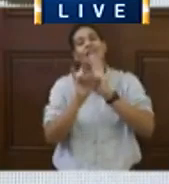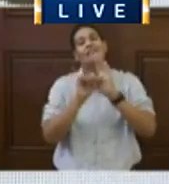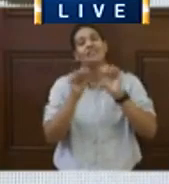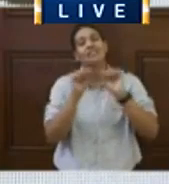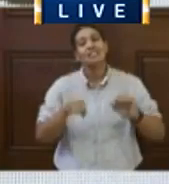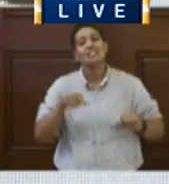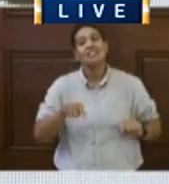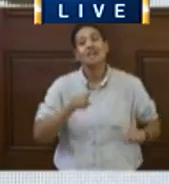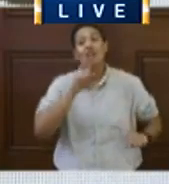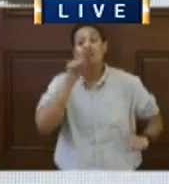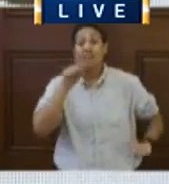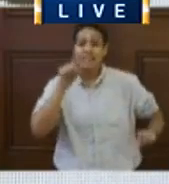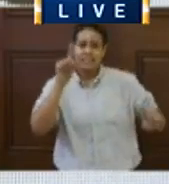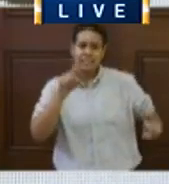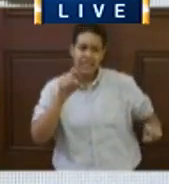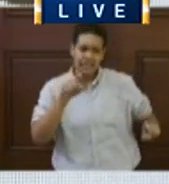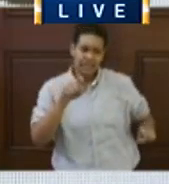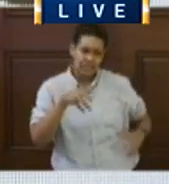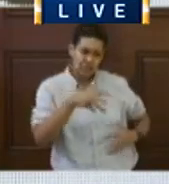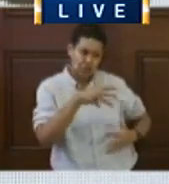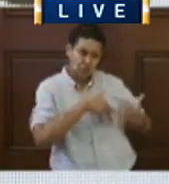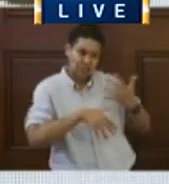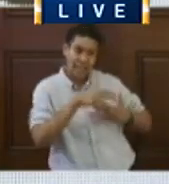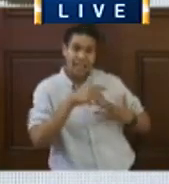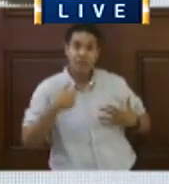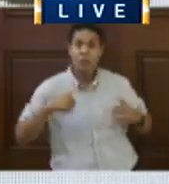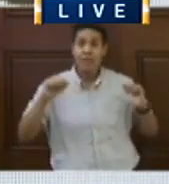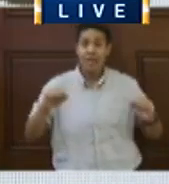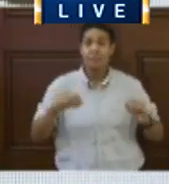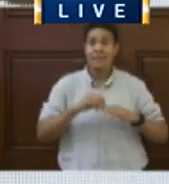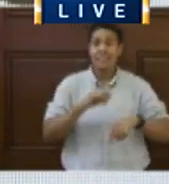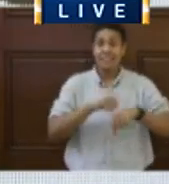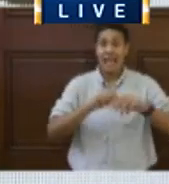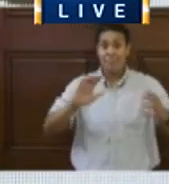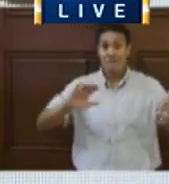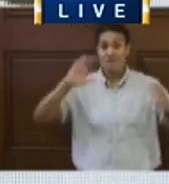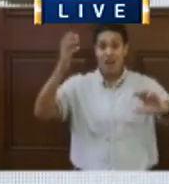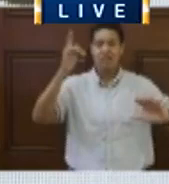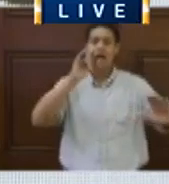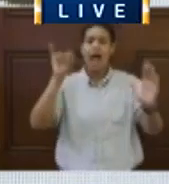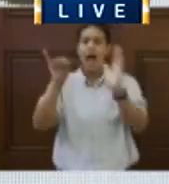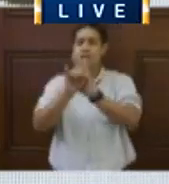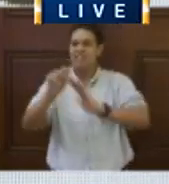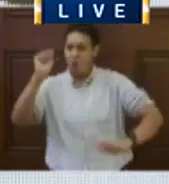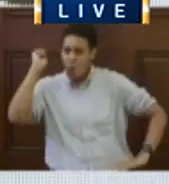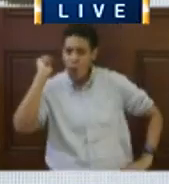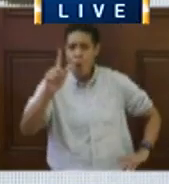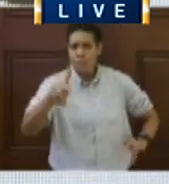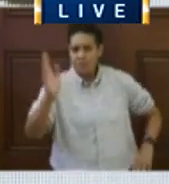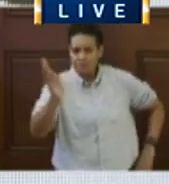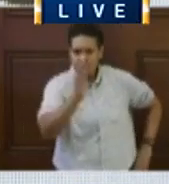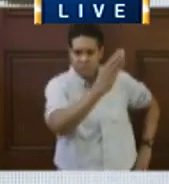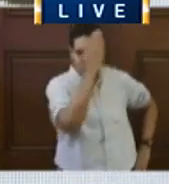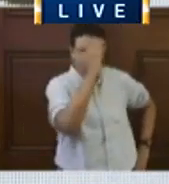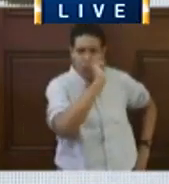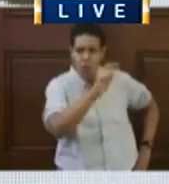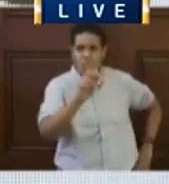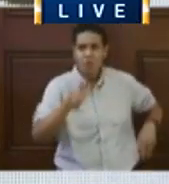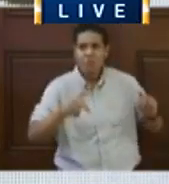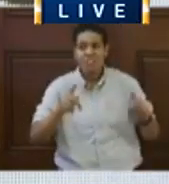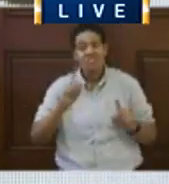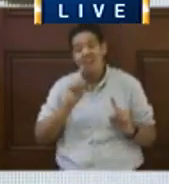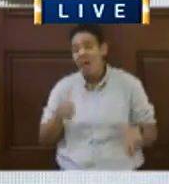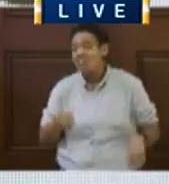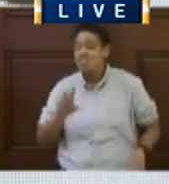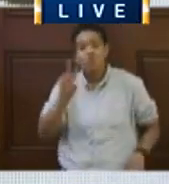now. Are we able, in a time of crisis, to identify everyone? And the answer is obviously